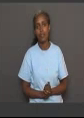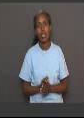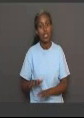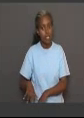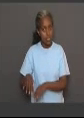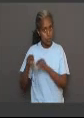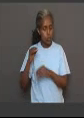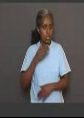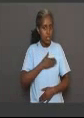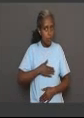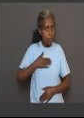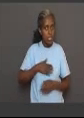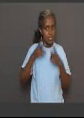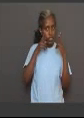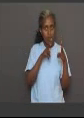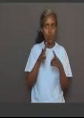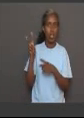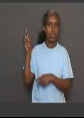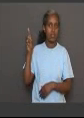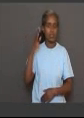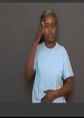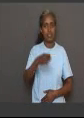Students, please look at this graph.